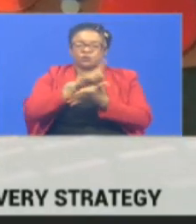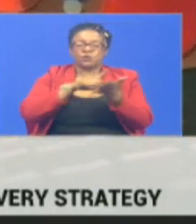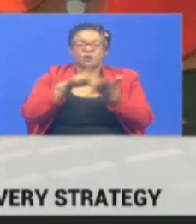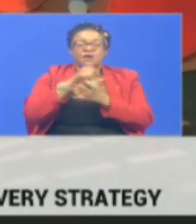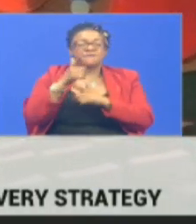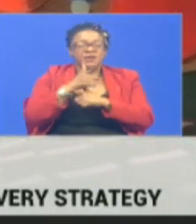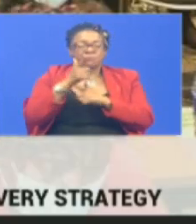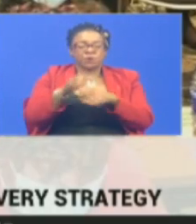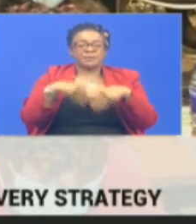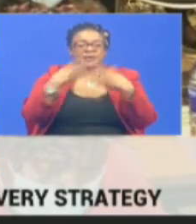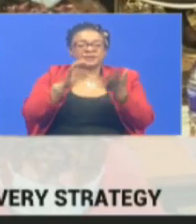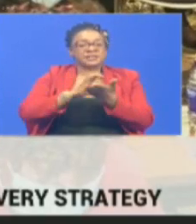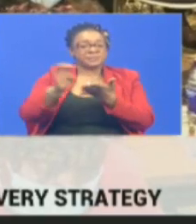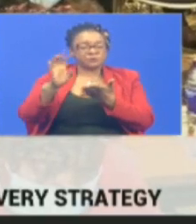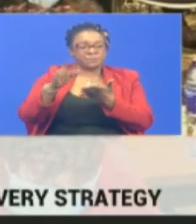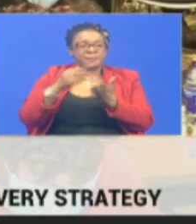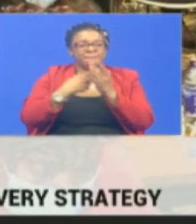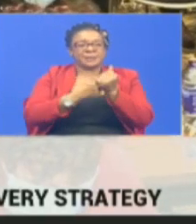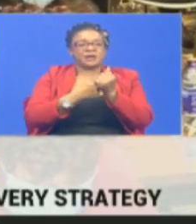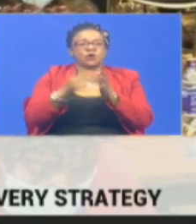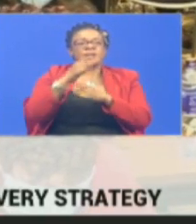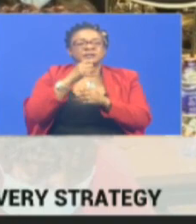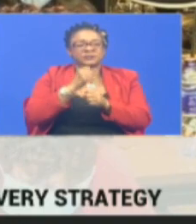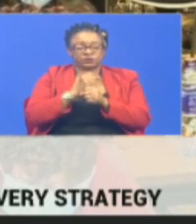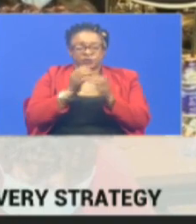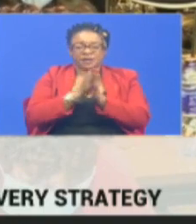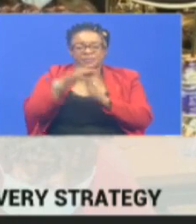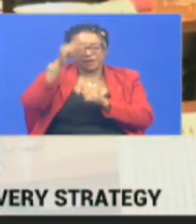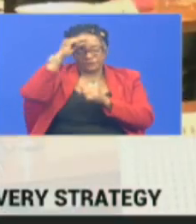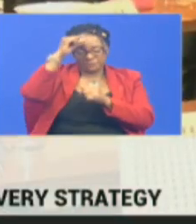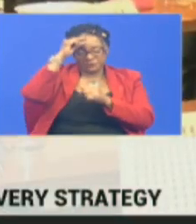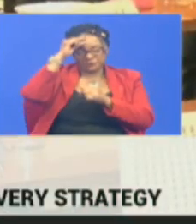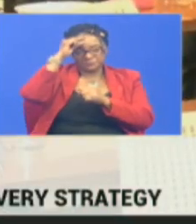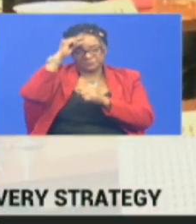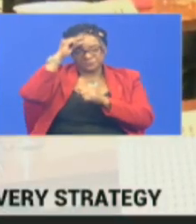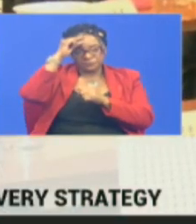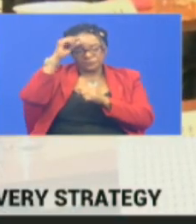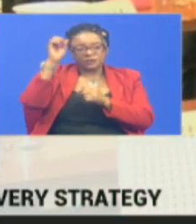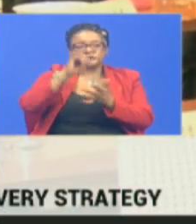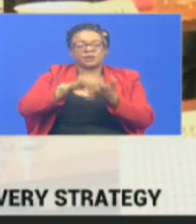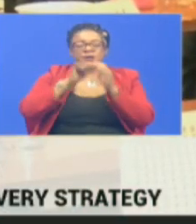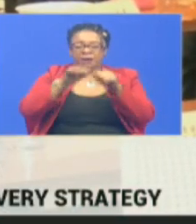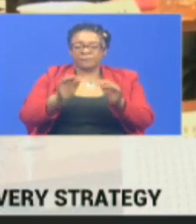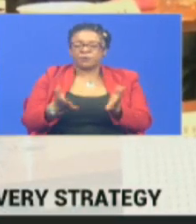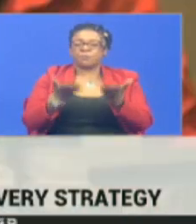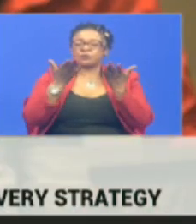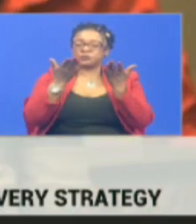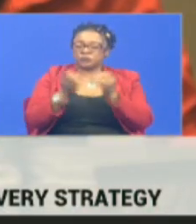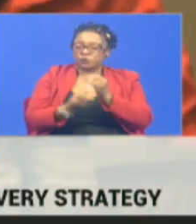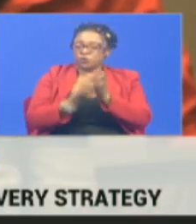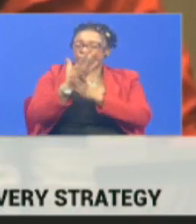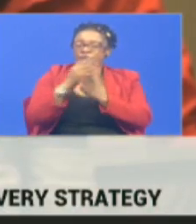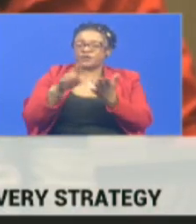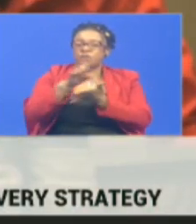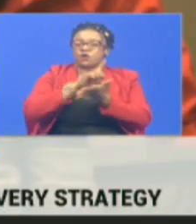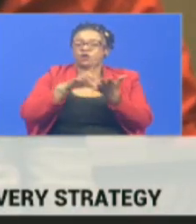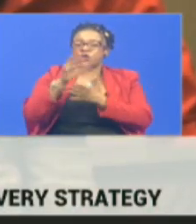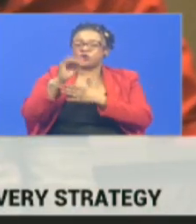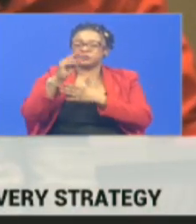given exemptions by the partner organizations and the government entities in order to promote the growth of local content.